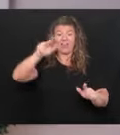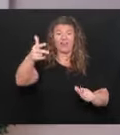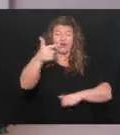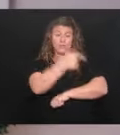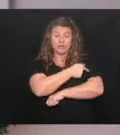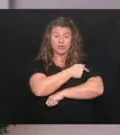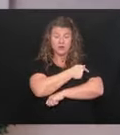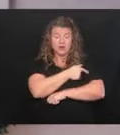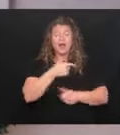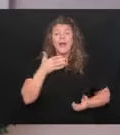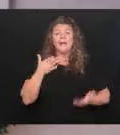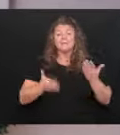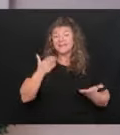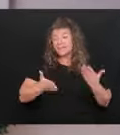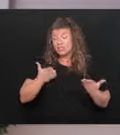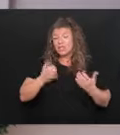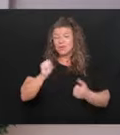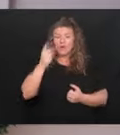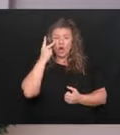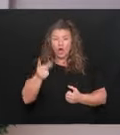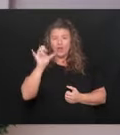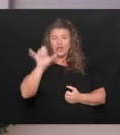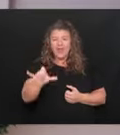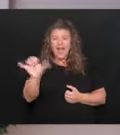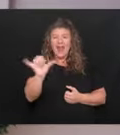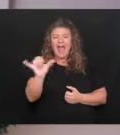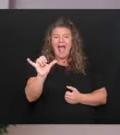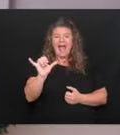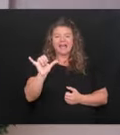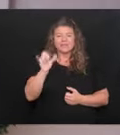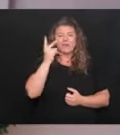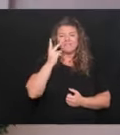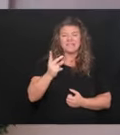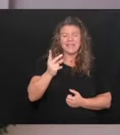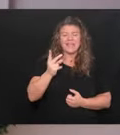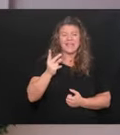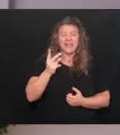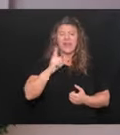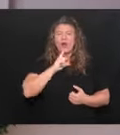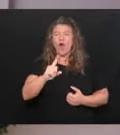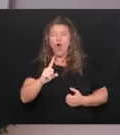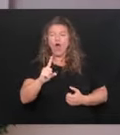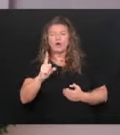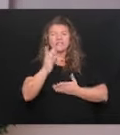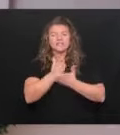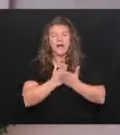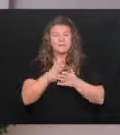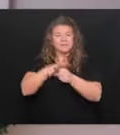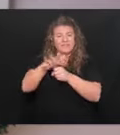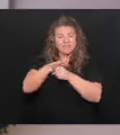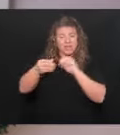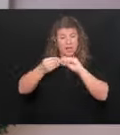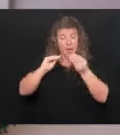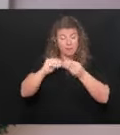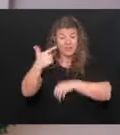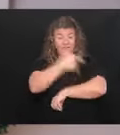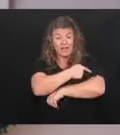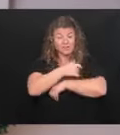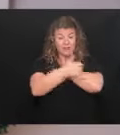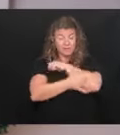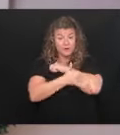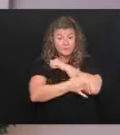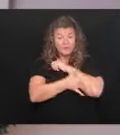and particularly look at that as we see that there are sufficient numbers of vaccines in our country